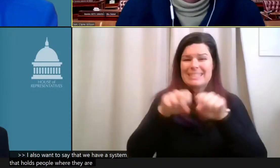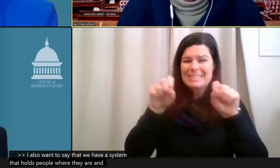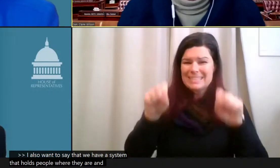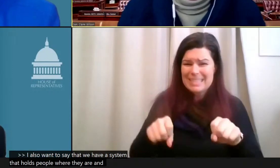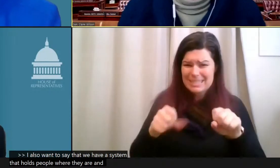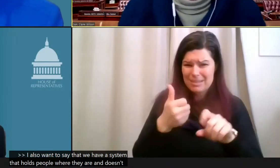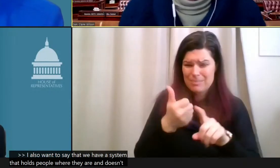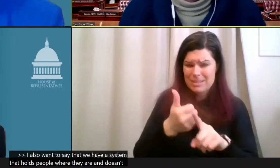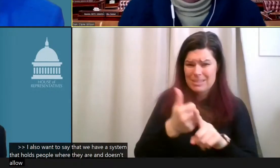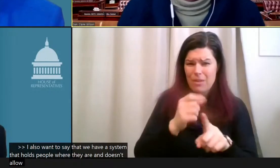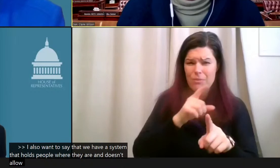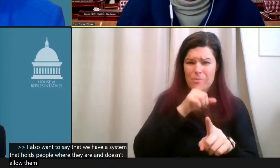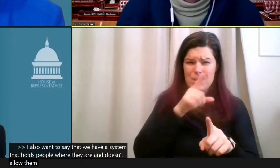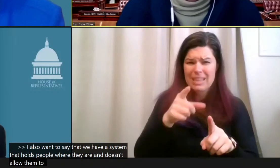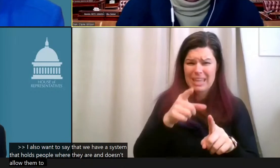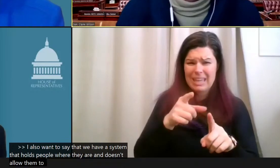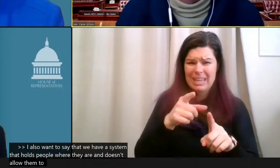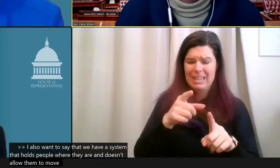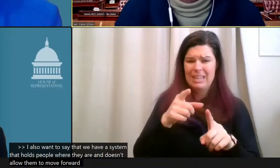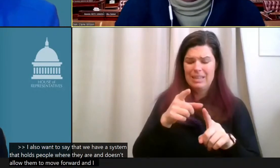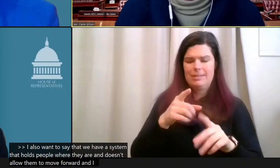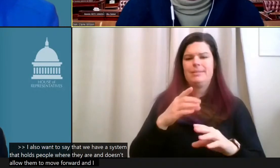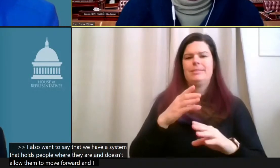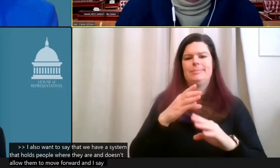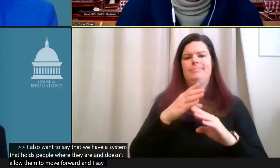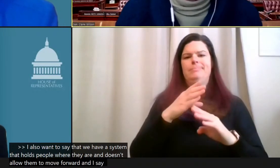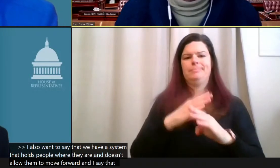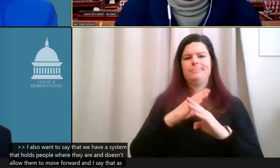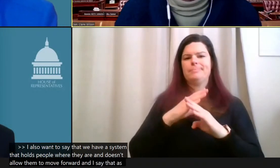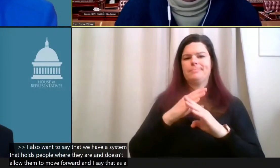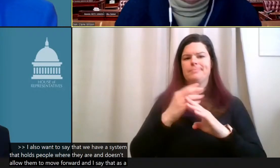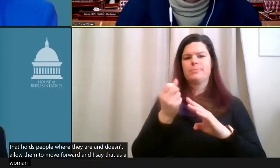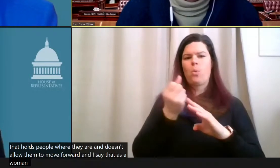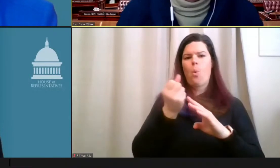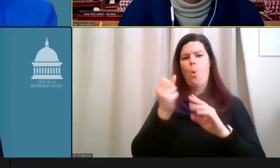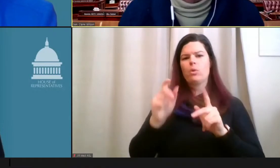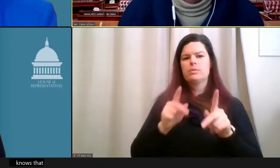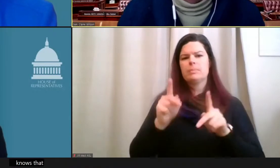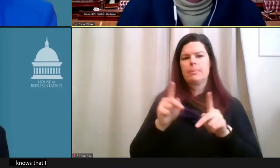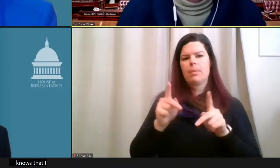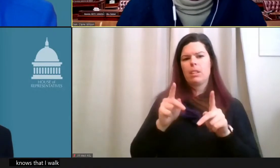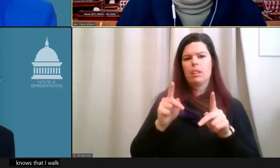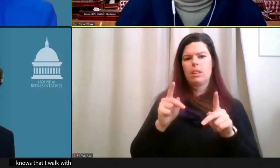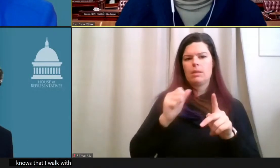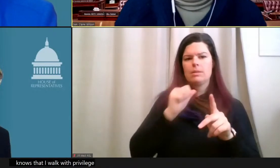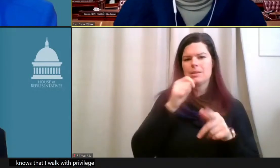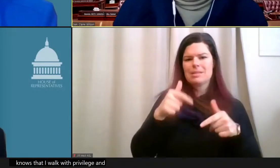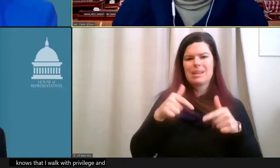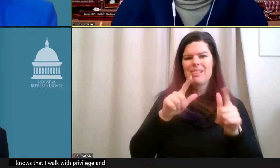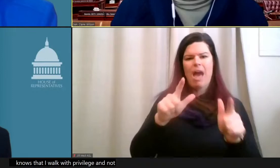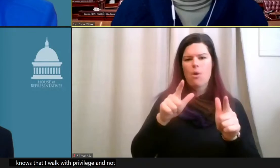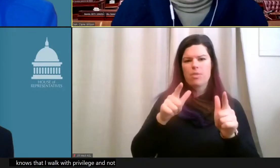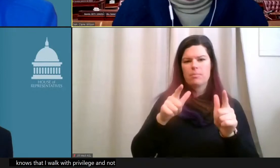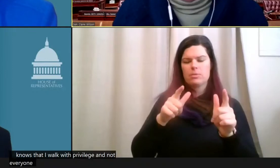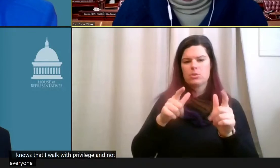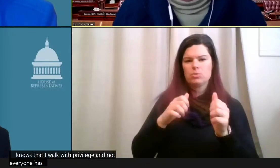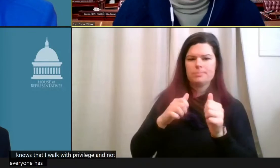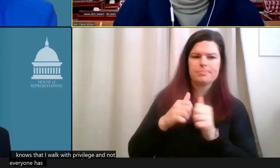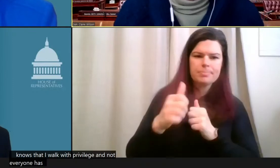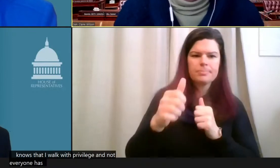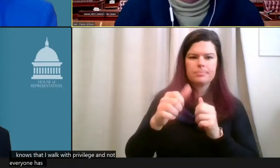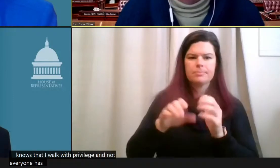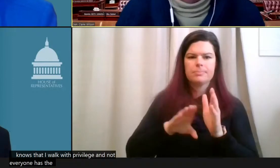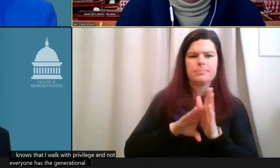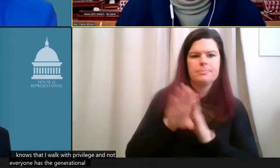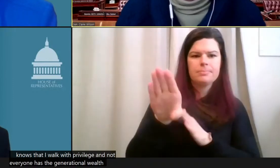them to move forward. And I say that as a woman who knows that I walk with privilege, and not everyone has the generational wealth nor